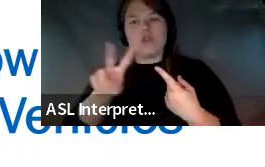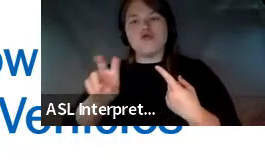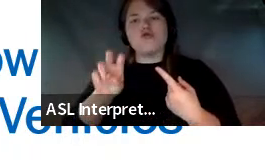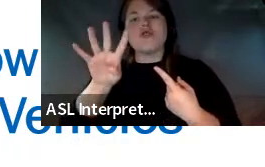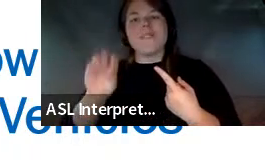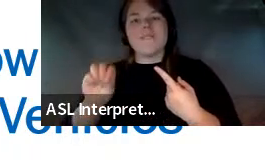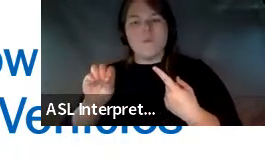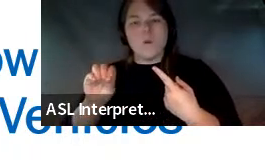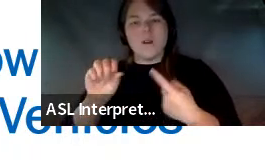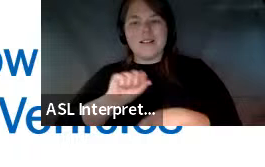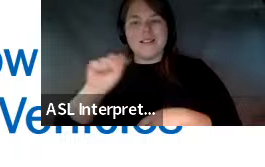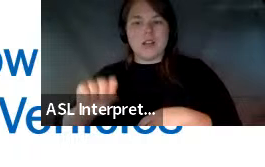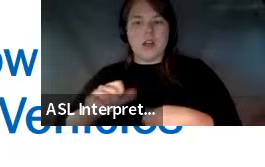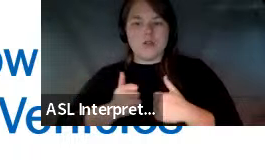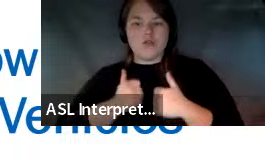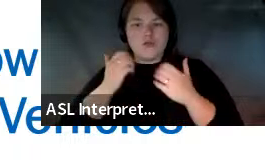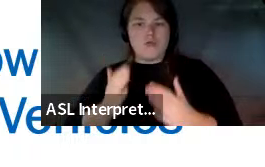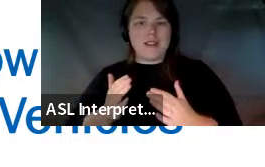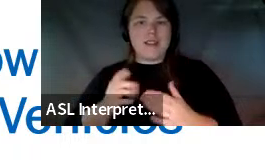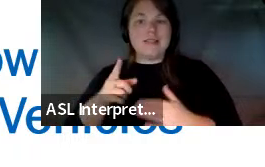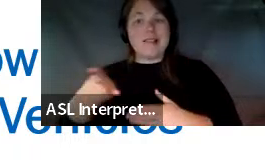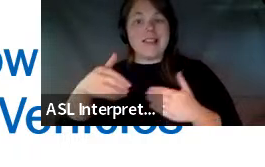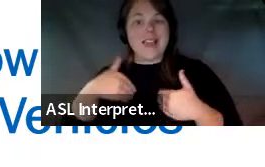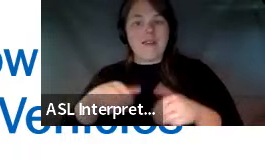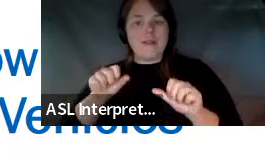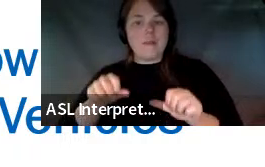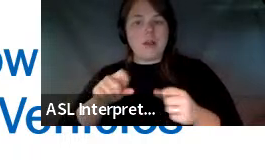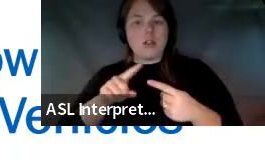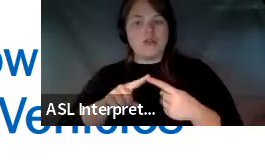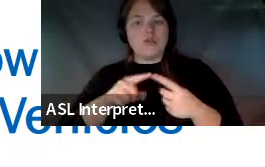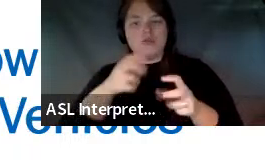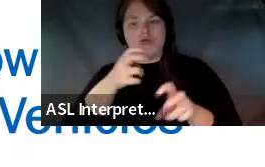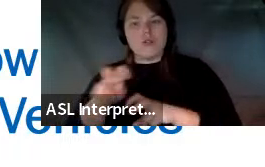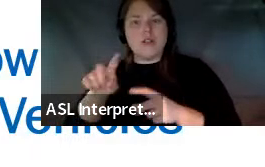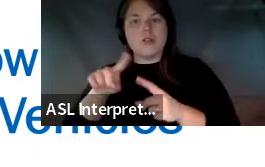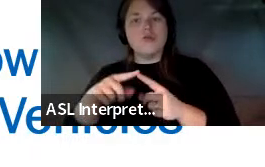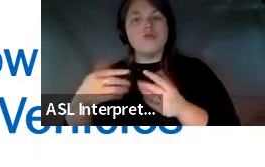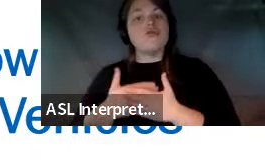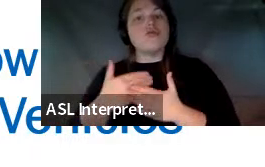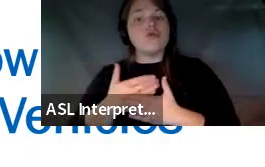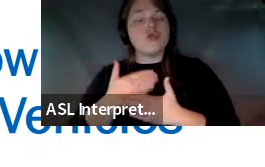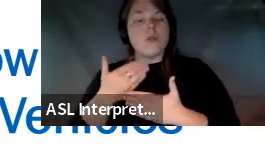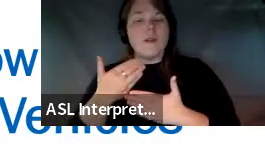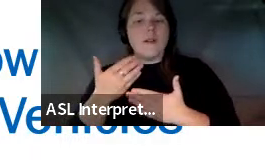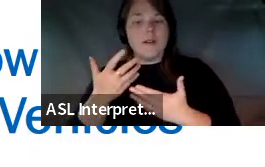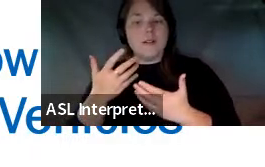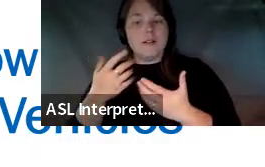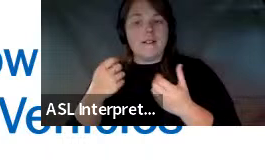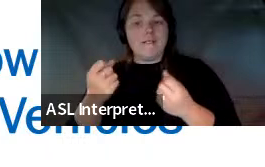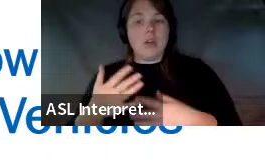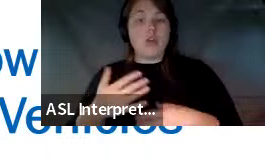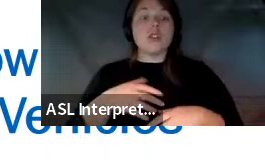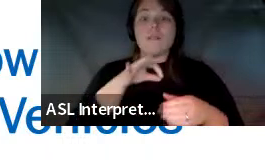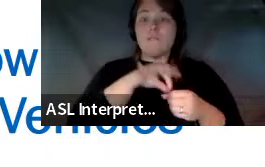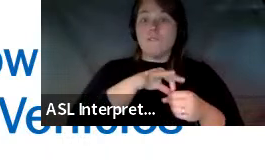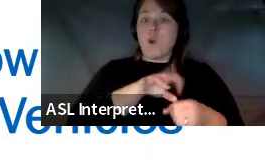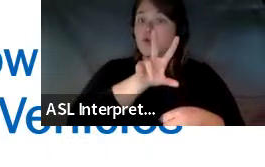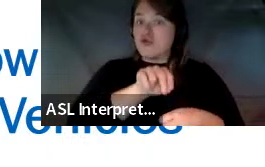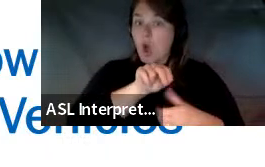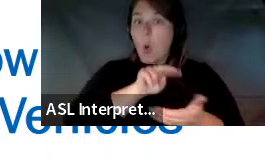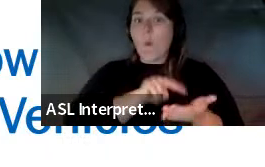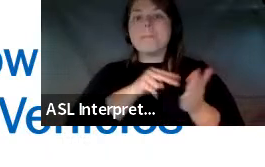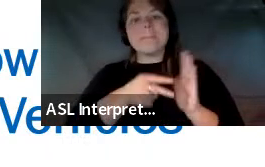residents who will have now the possibility to transition to newer and cleaner vehicles. Or a vote of no is that